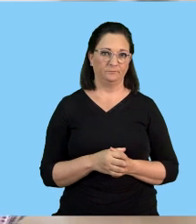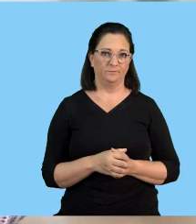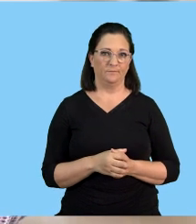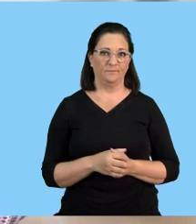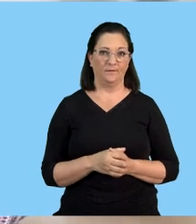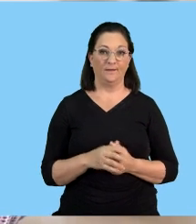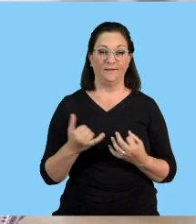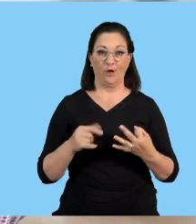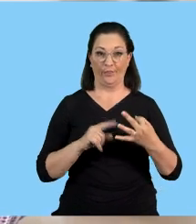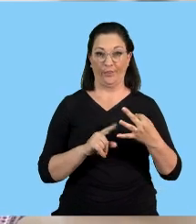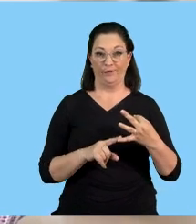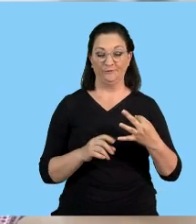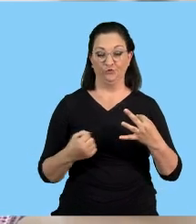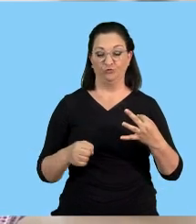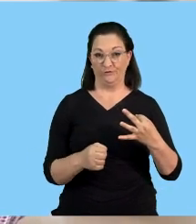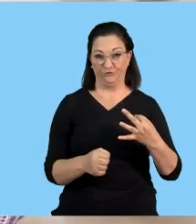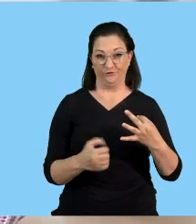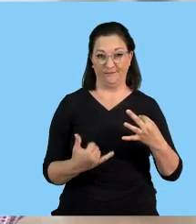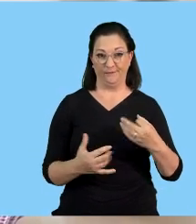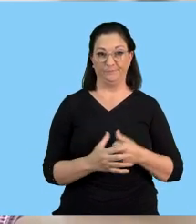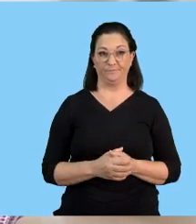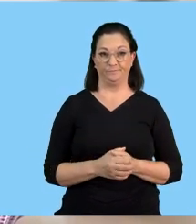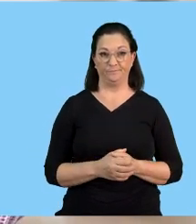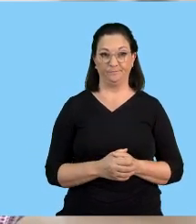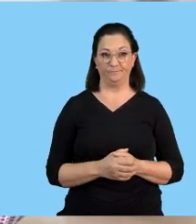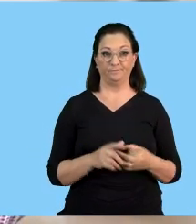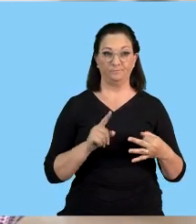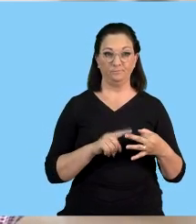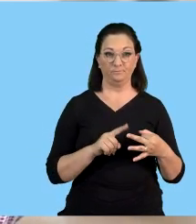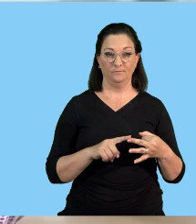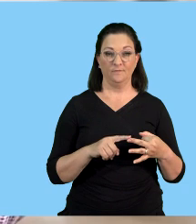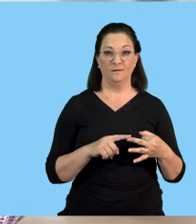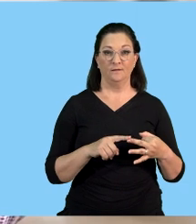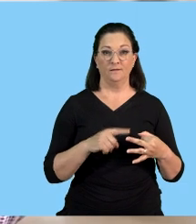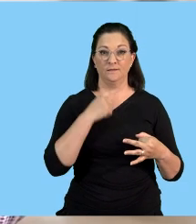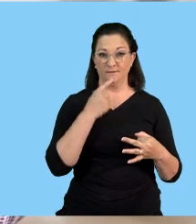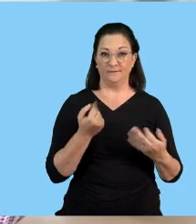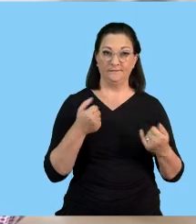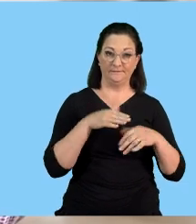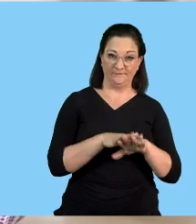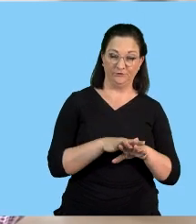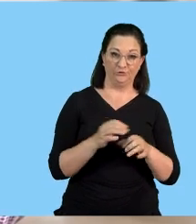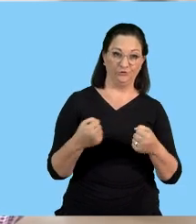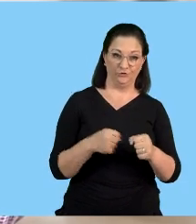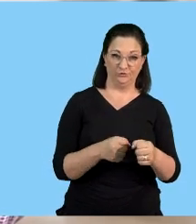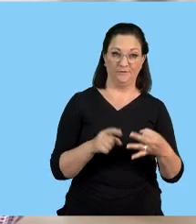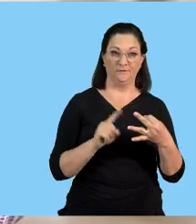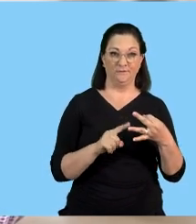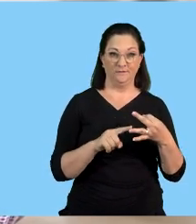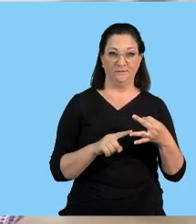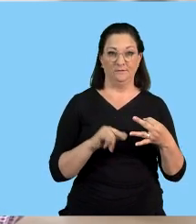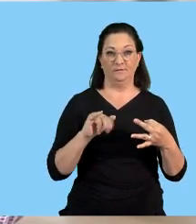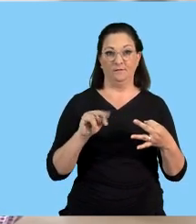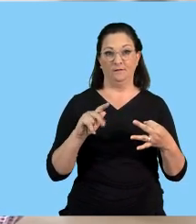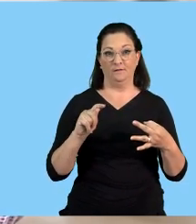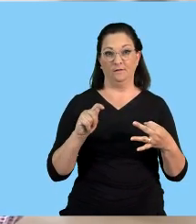are on our third business strategy. We started with the first one. We said we had integration strategy, went to the second